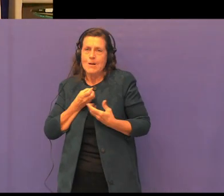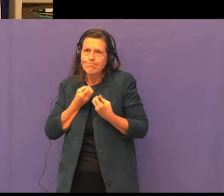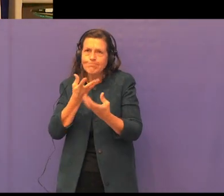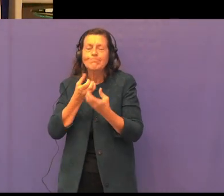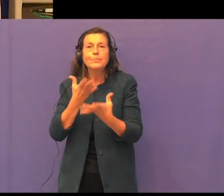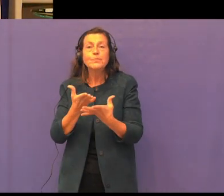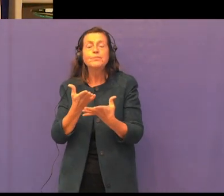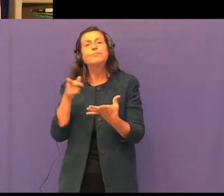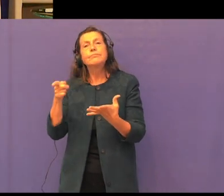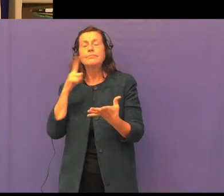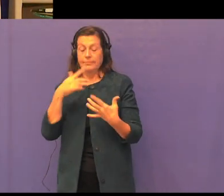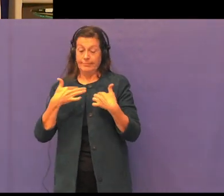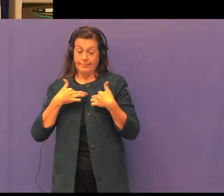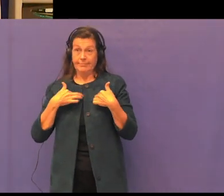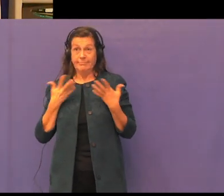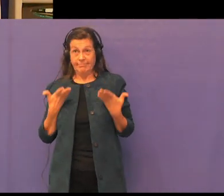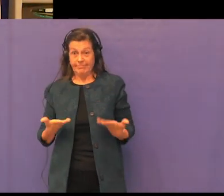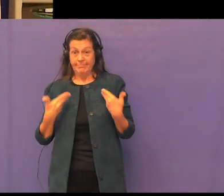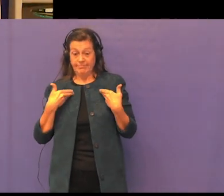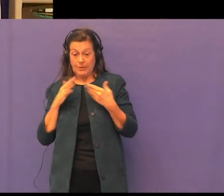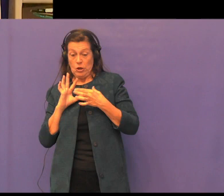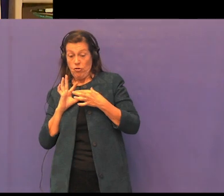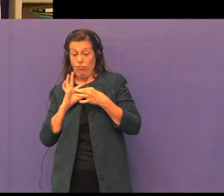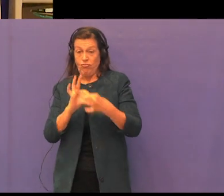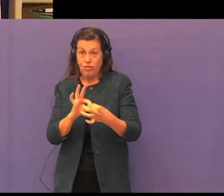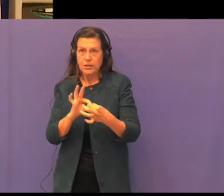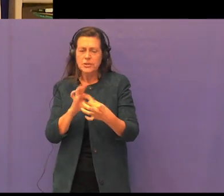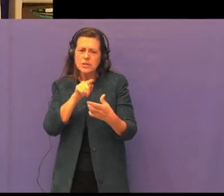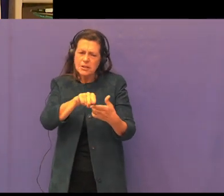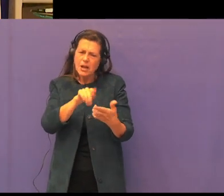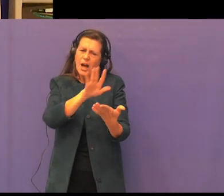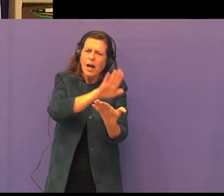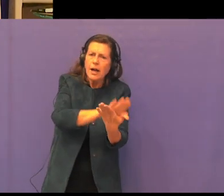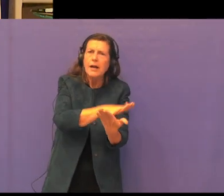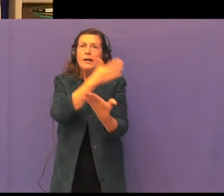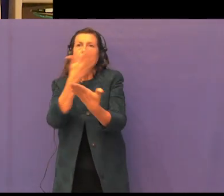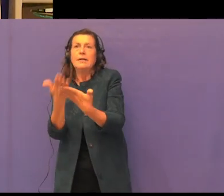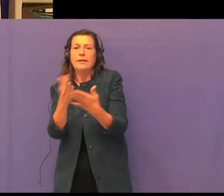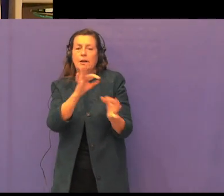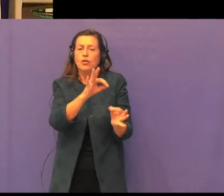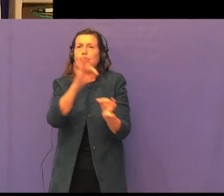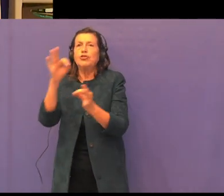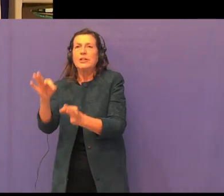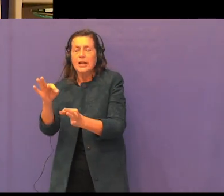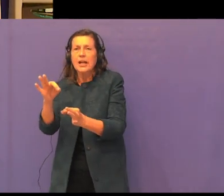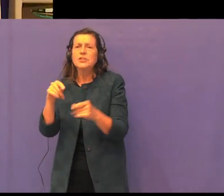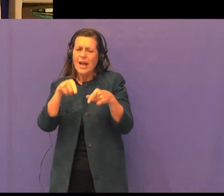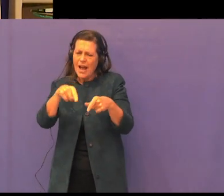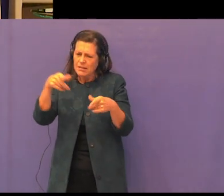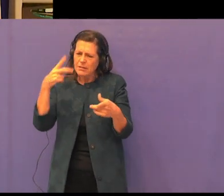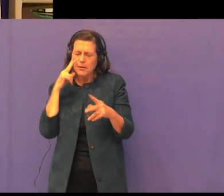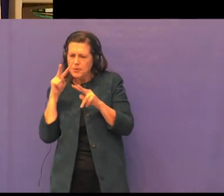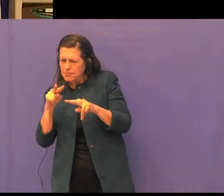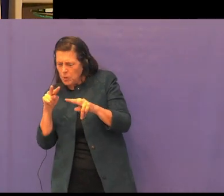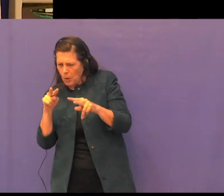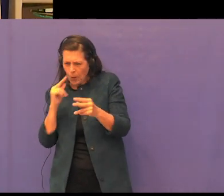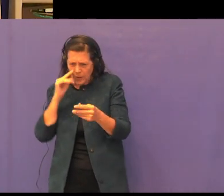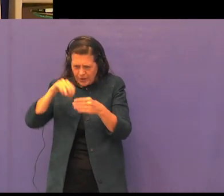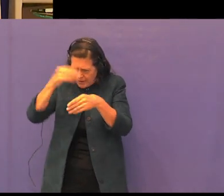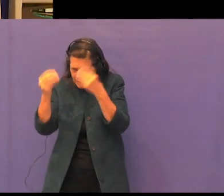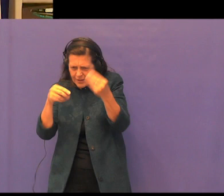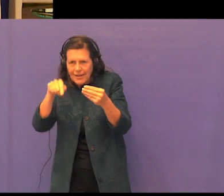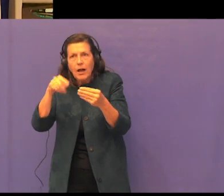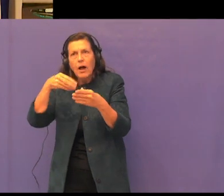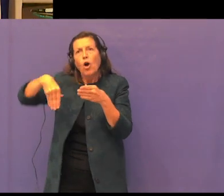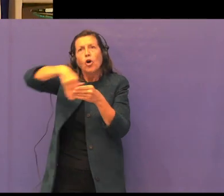relationship to the context of translation is something that is motivated by deep love, but